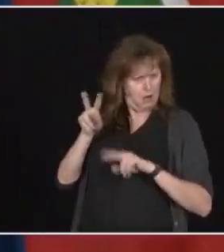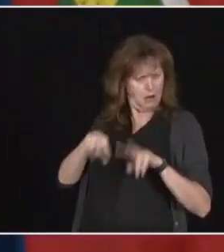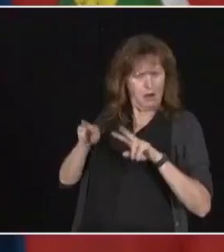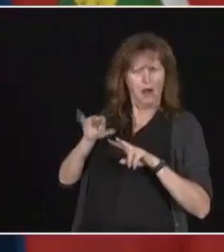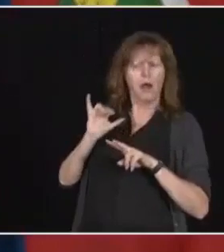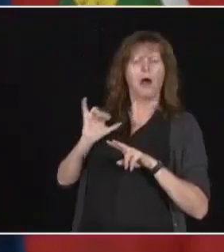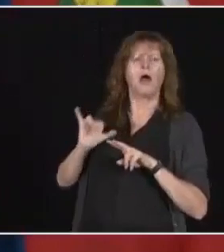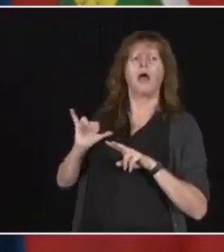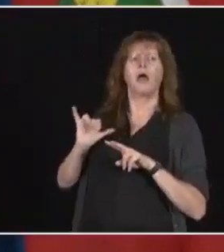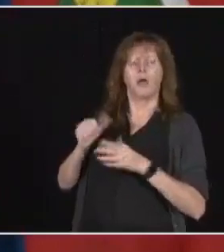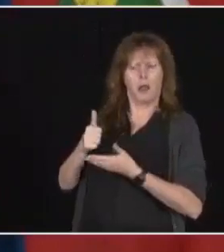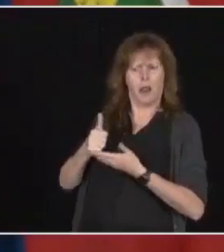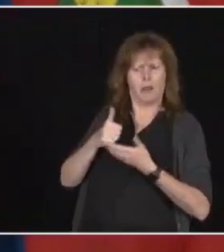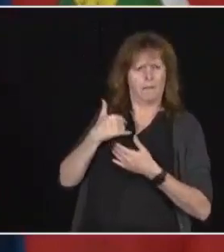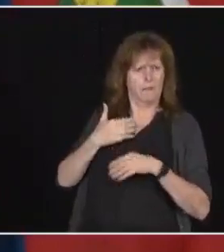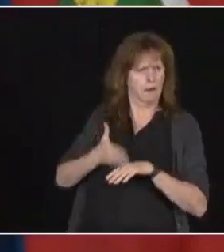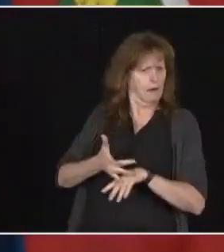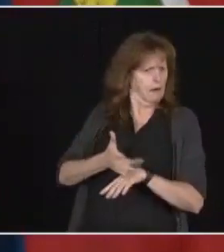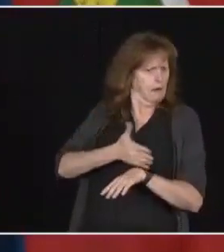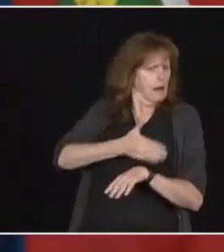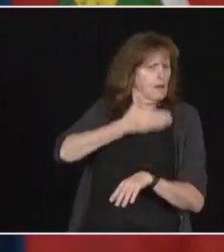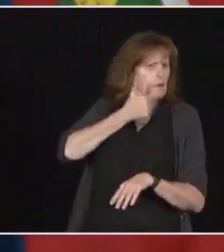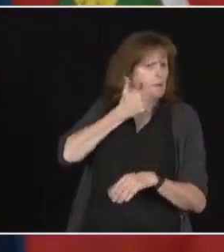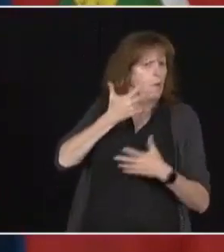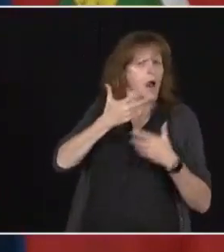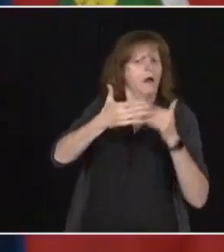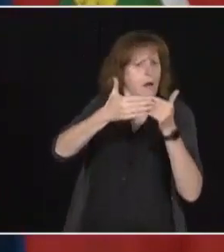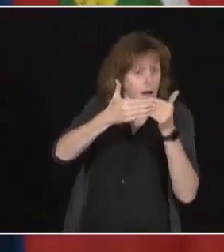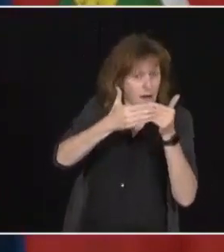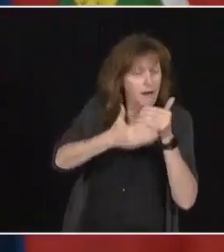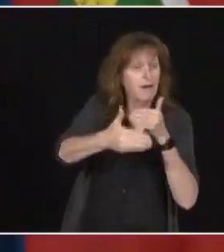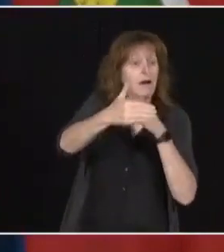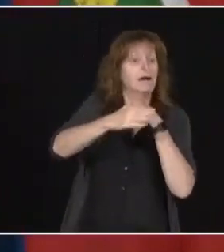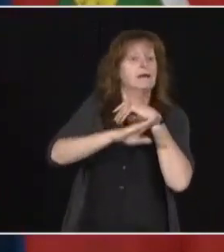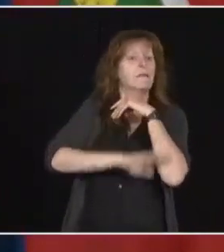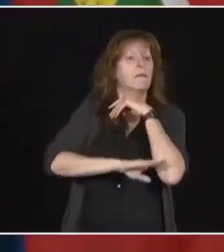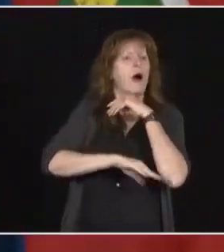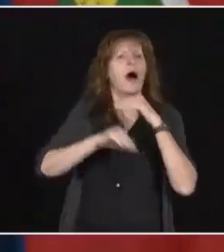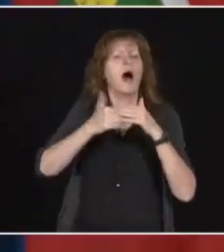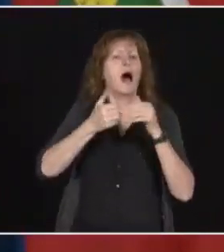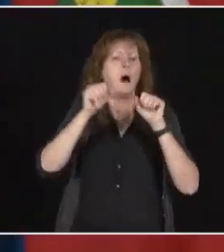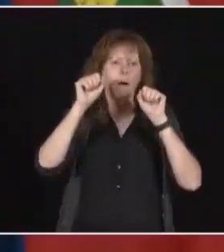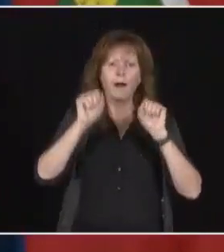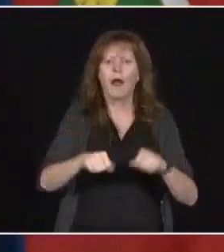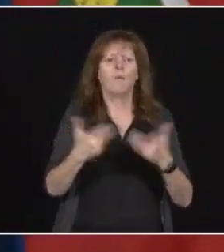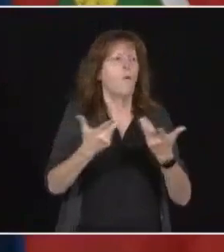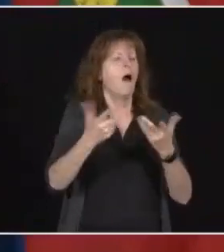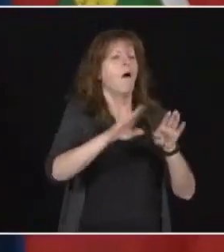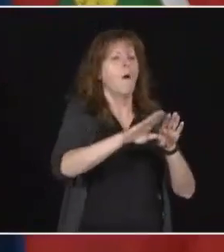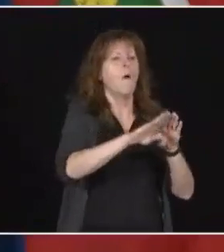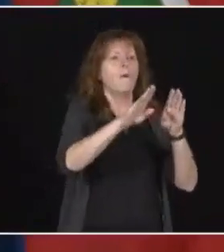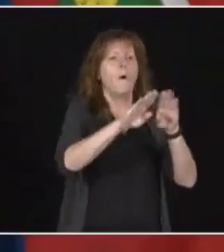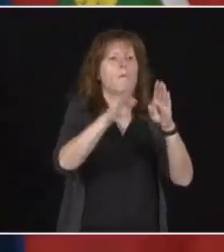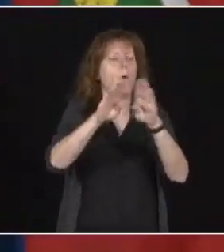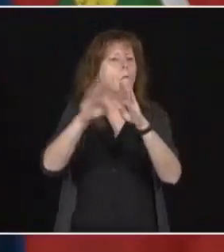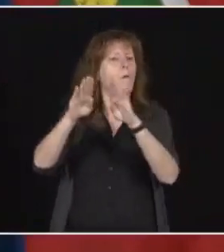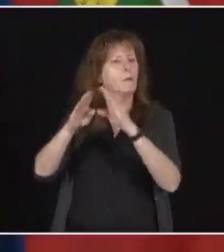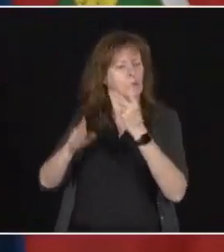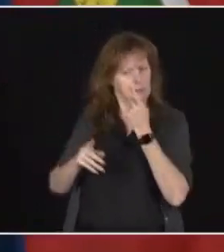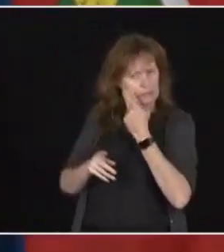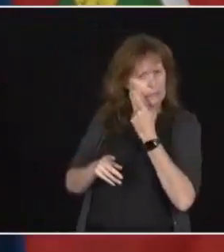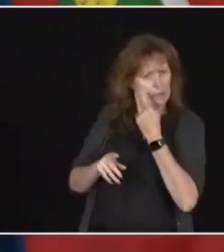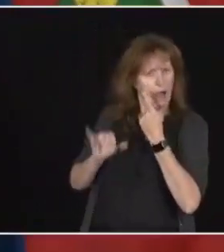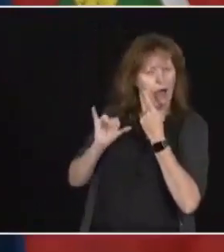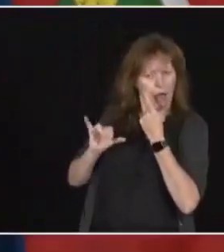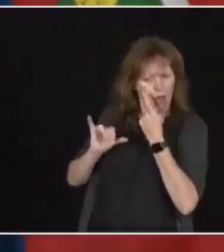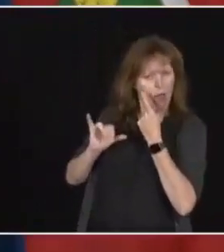has concluded. We'll be able to build on best practices, lessons learned. It'll give everybody an opportunity to see how it will work having students back